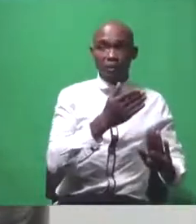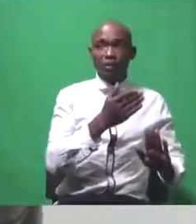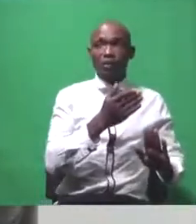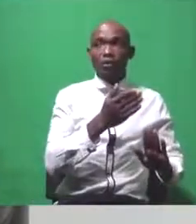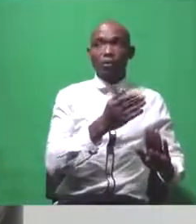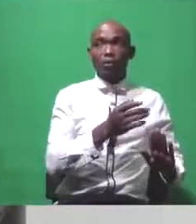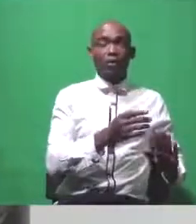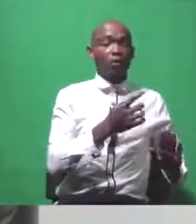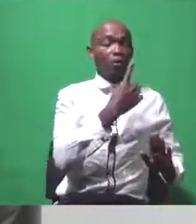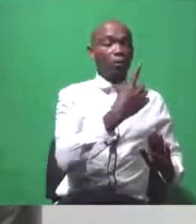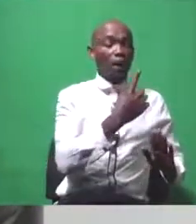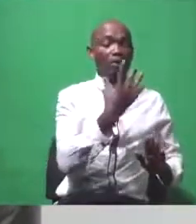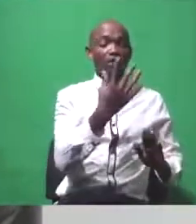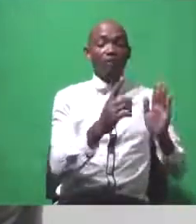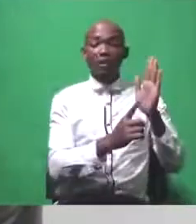Another one is a